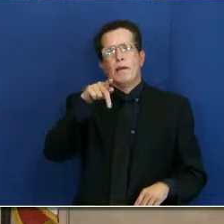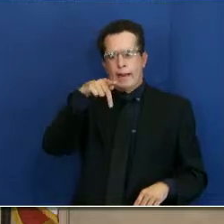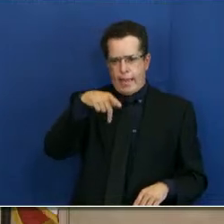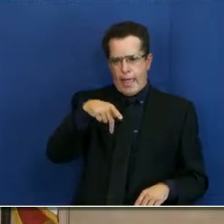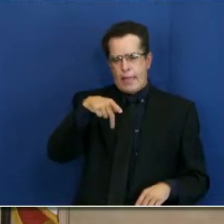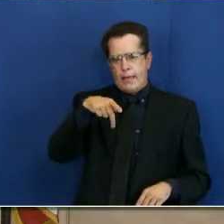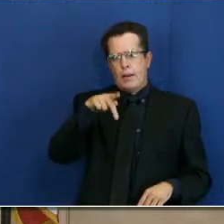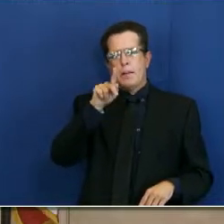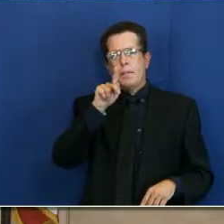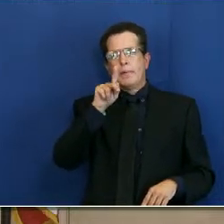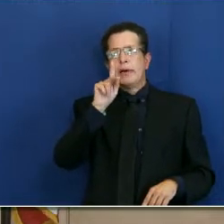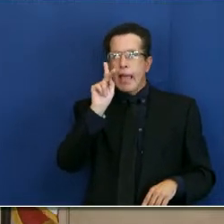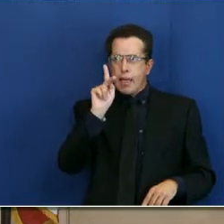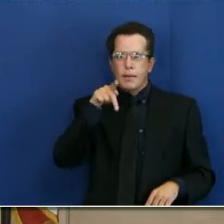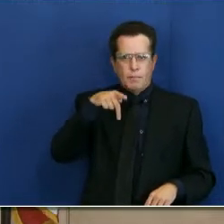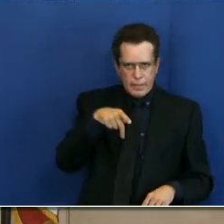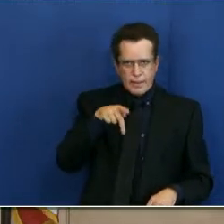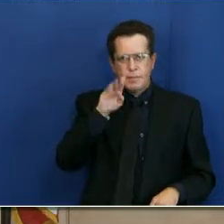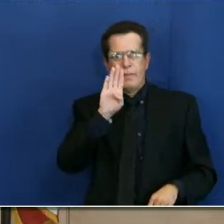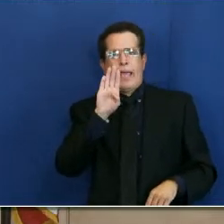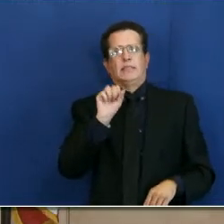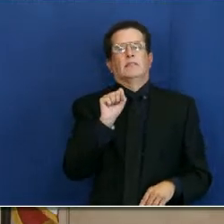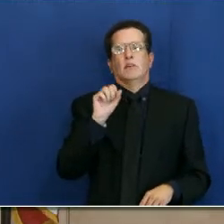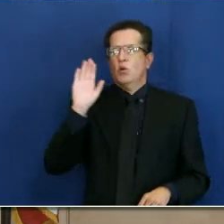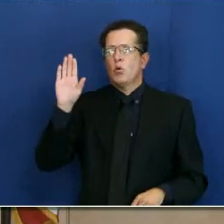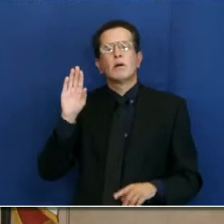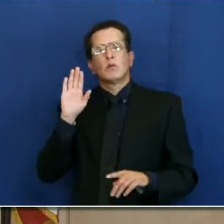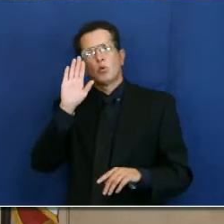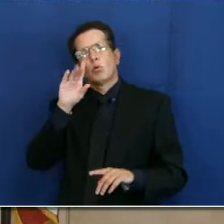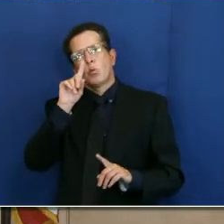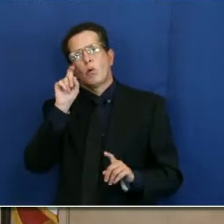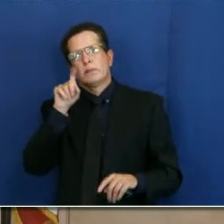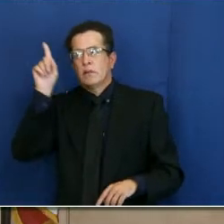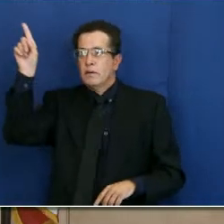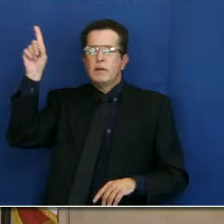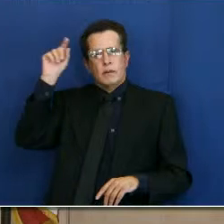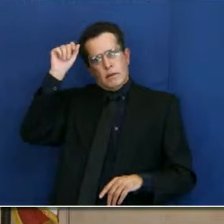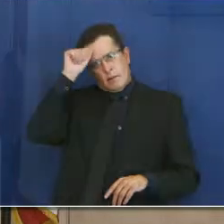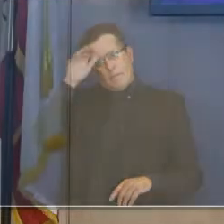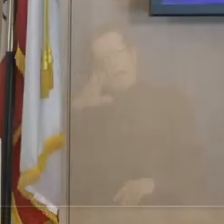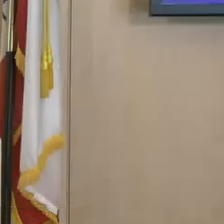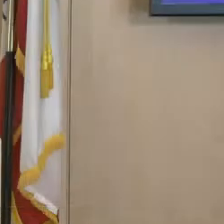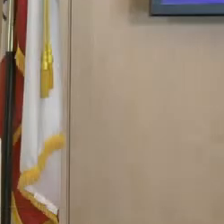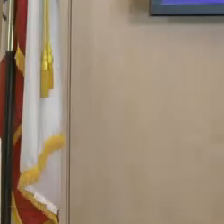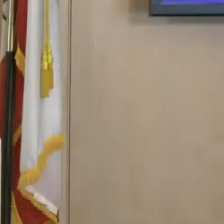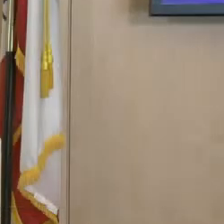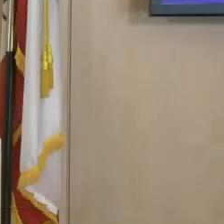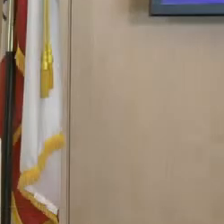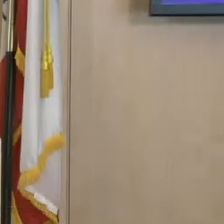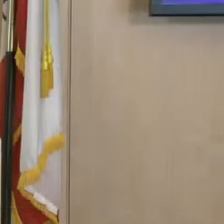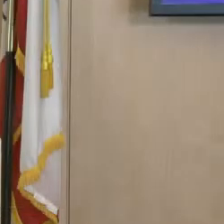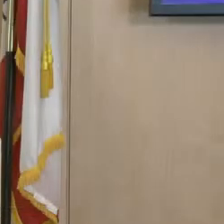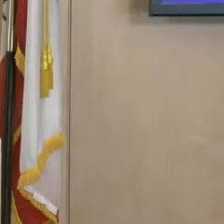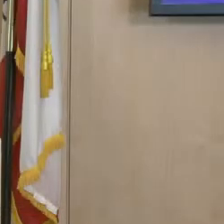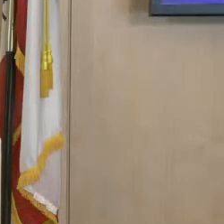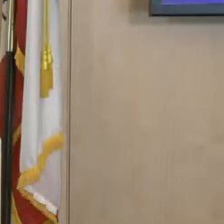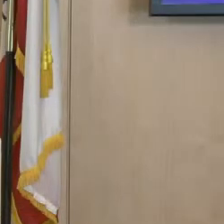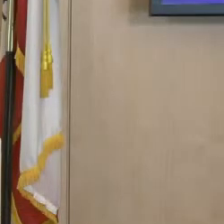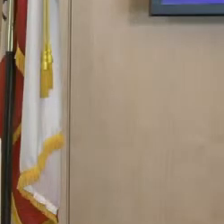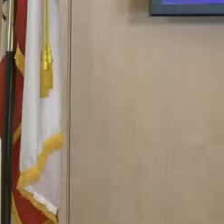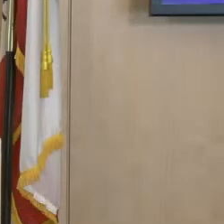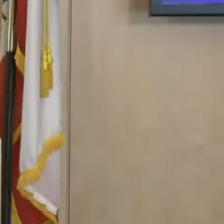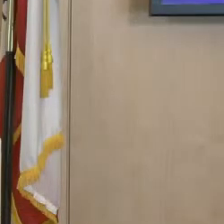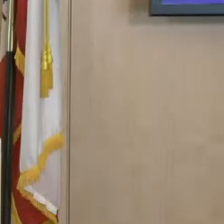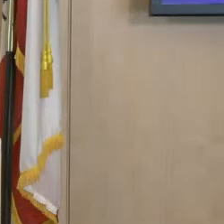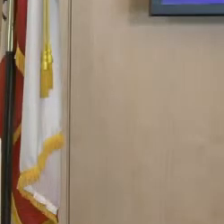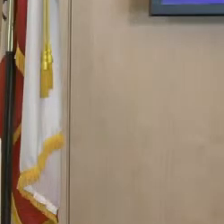question. Yes, thank you. The state has apparently frozen its website that tracks who's